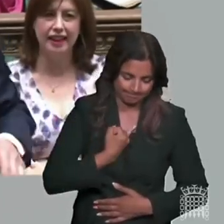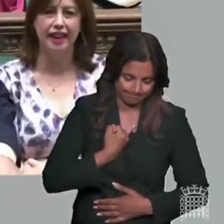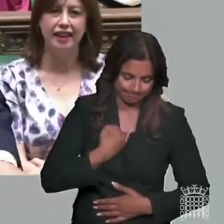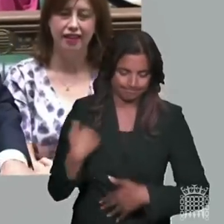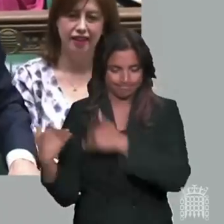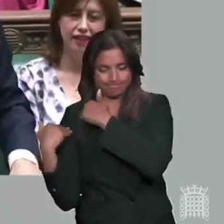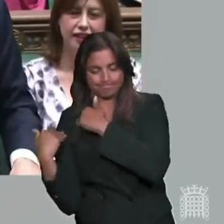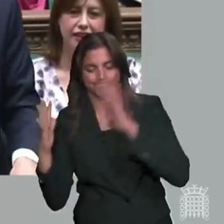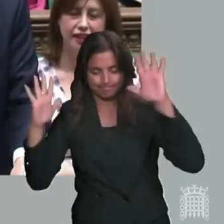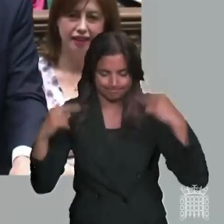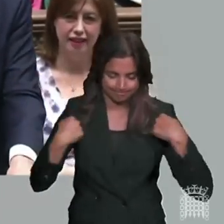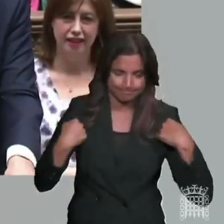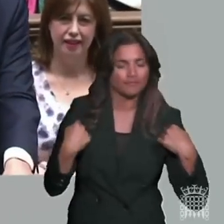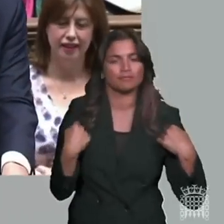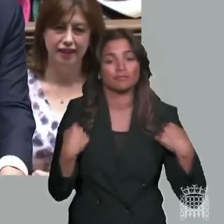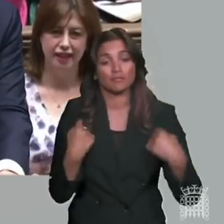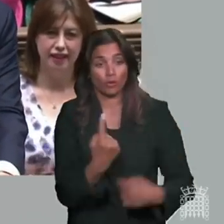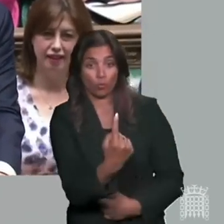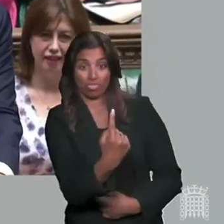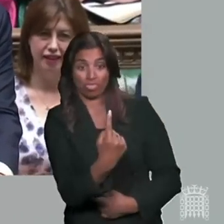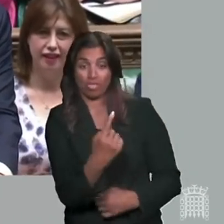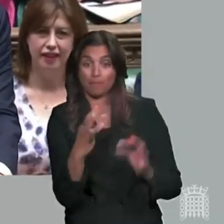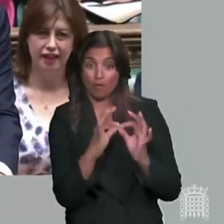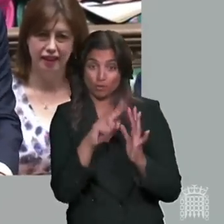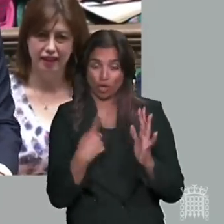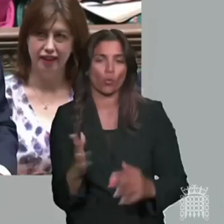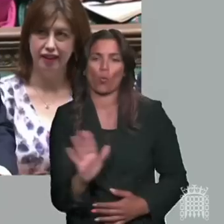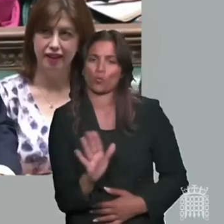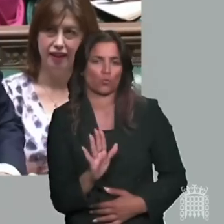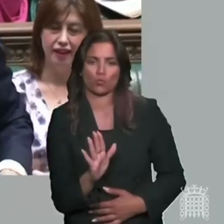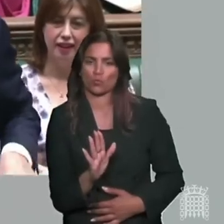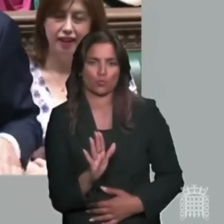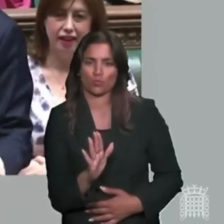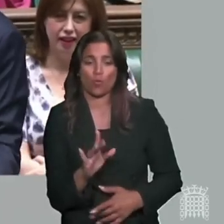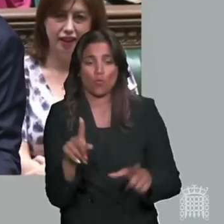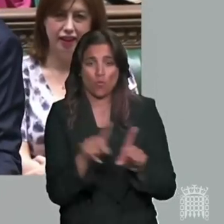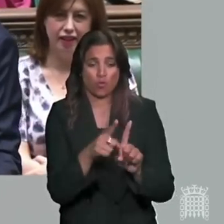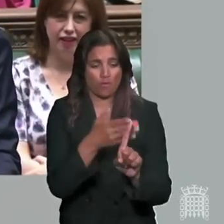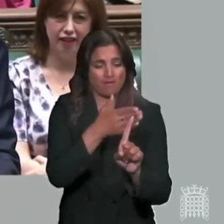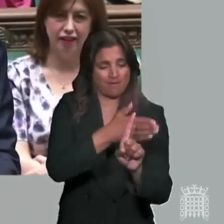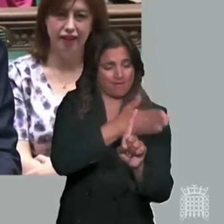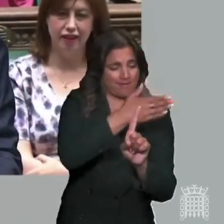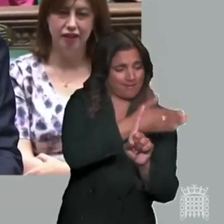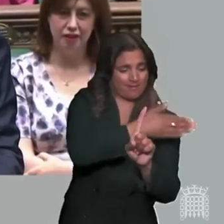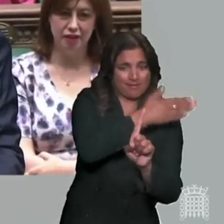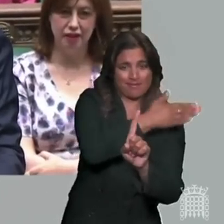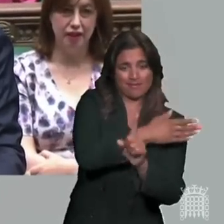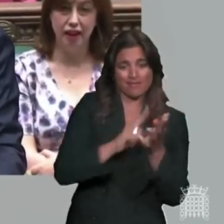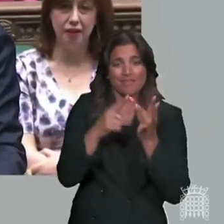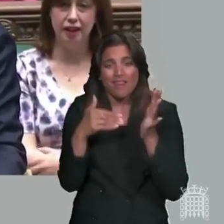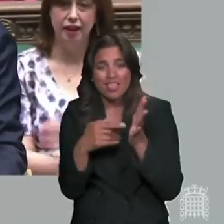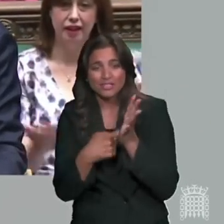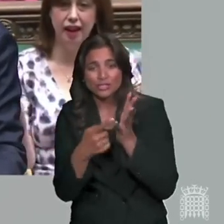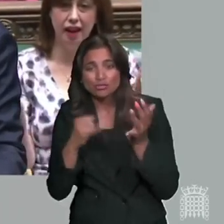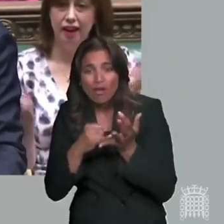done. And it's not just Johnson. The Prime Minister's immediate predecessor is hoping to reward those who made her reign